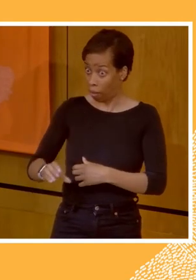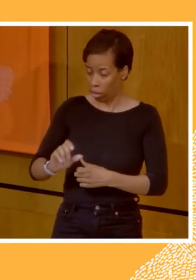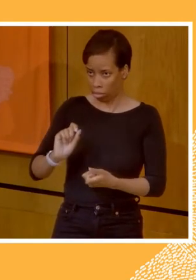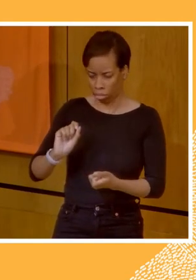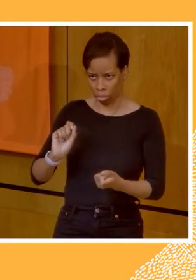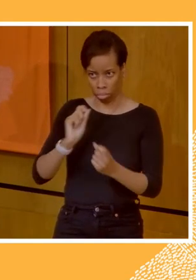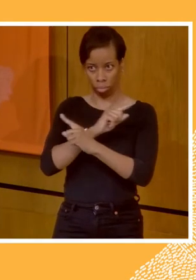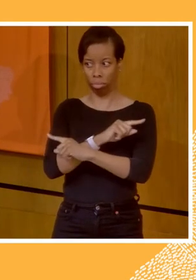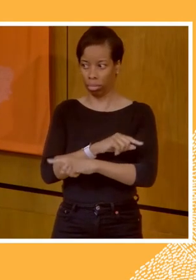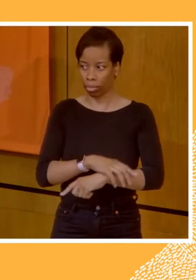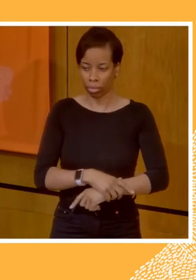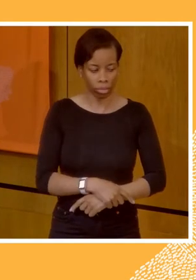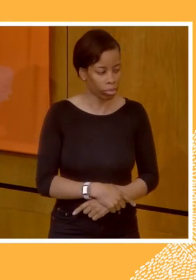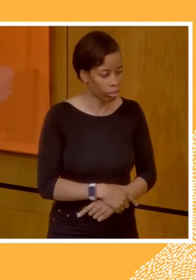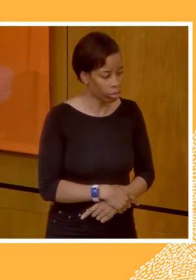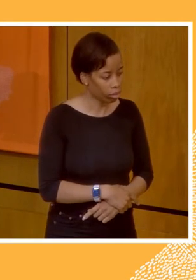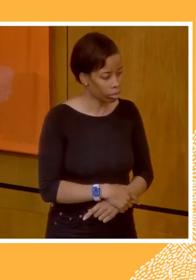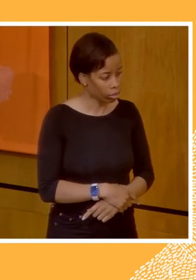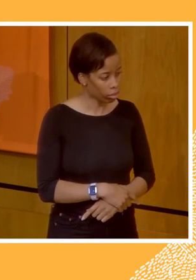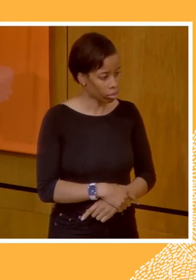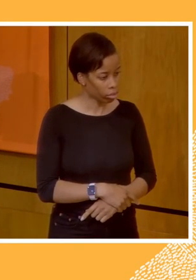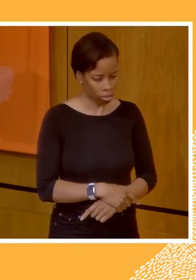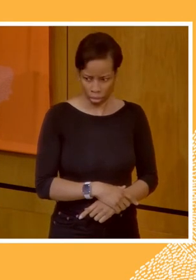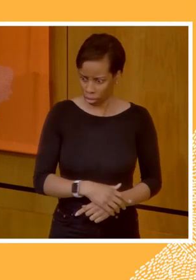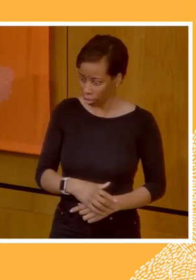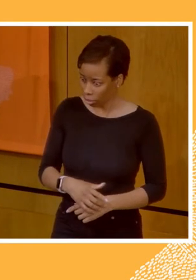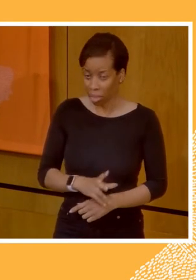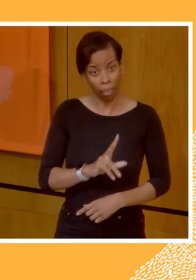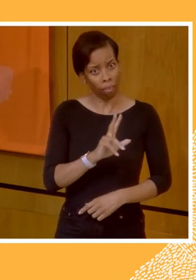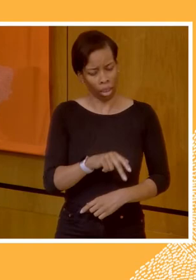I didn't actually know that. Don't know how to continue.